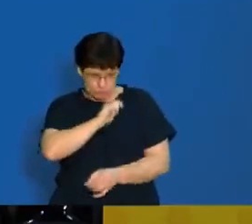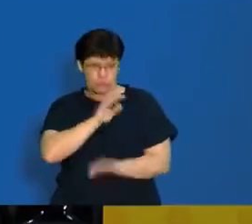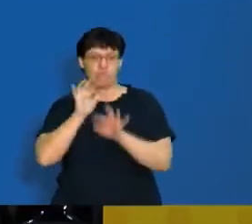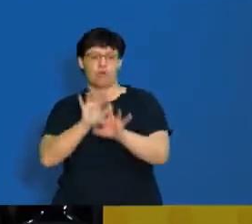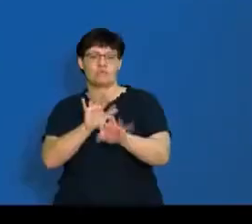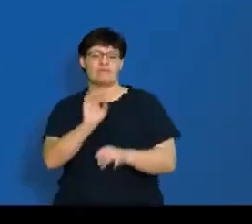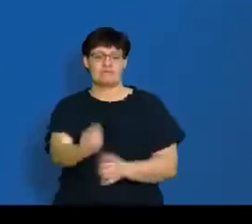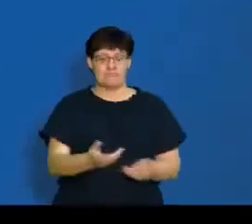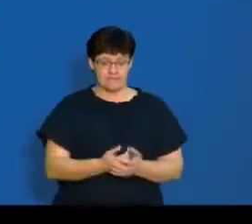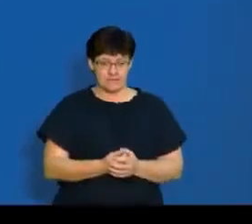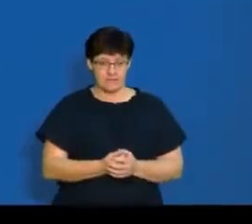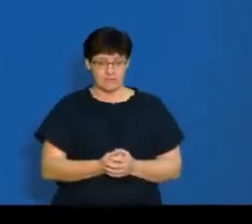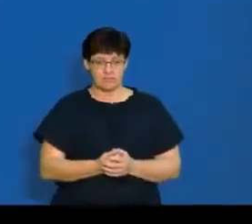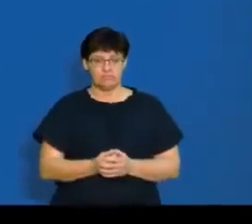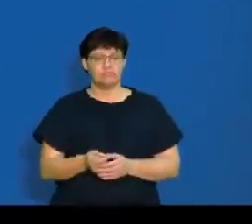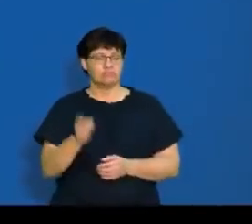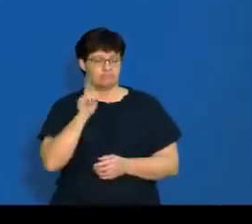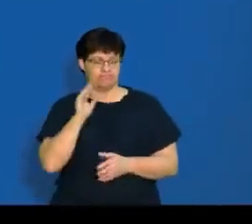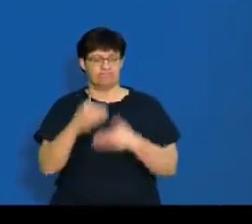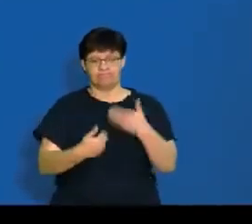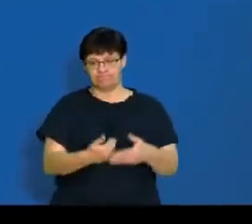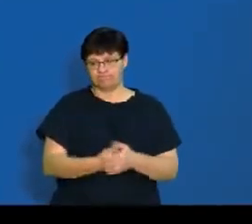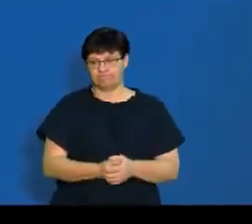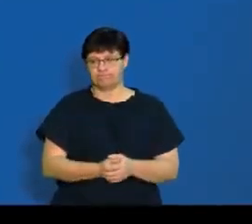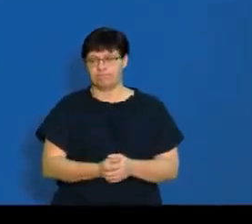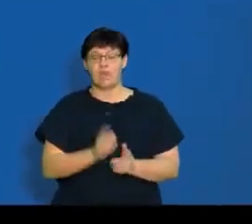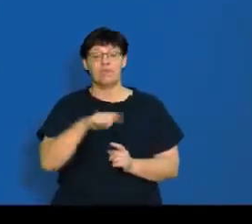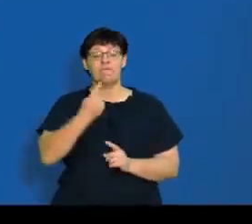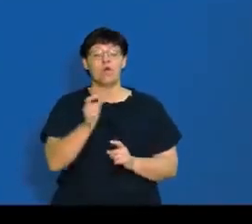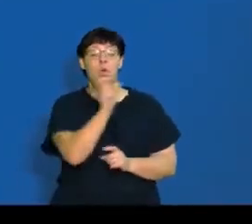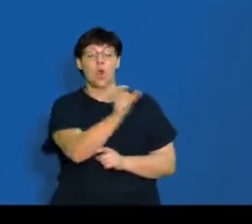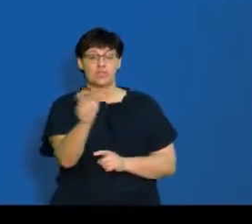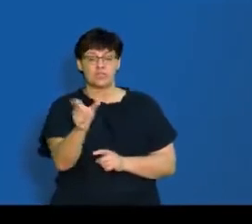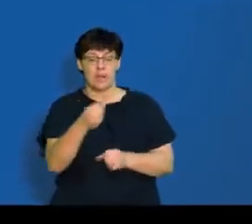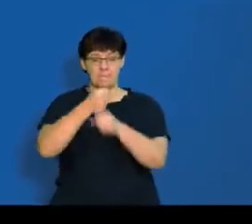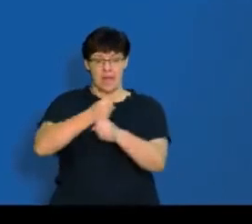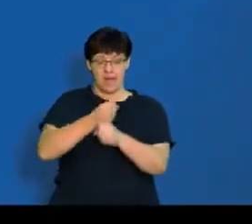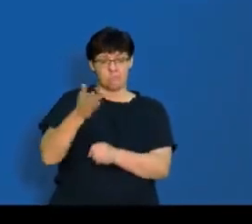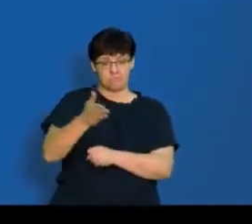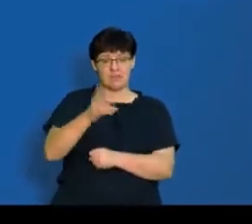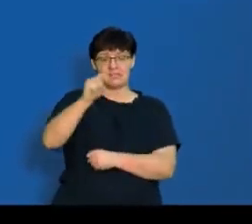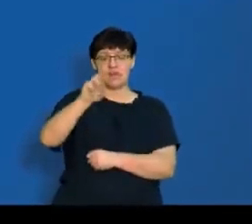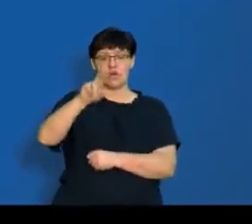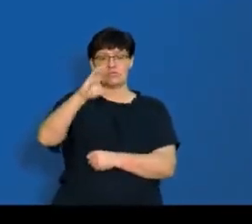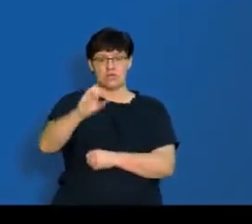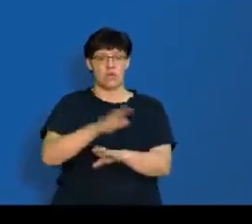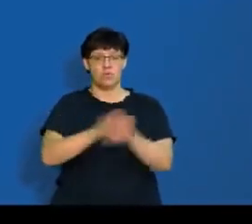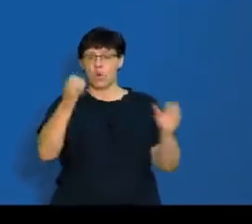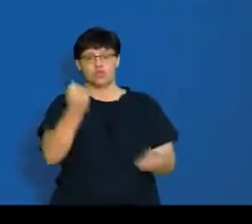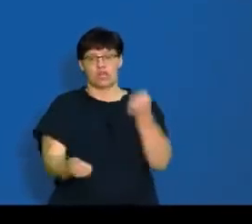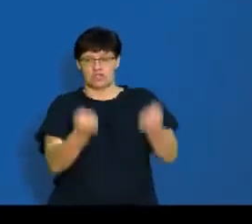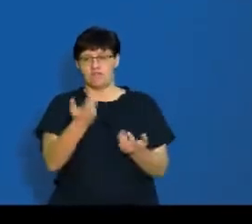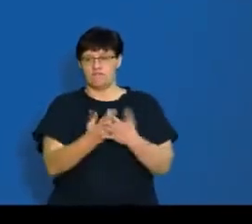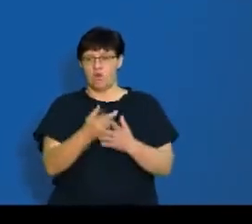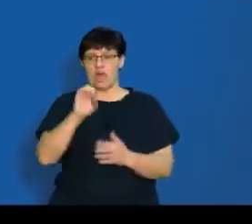protest. So let's carry on. The following words appeared on the banner: TRC, no justice for Ashley